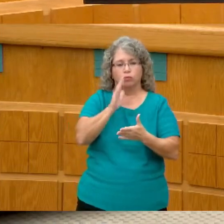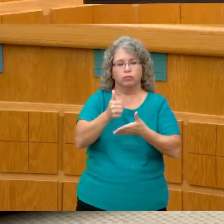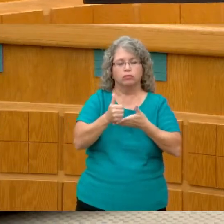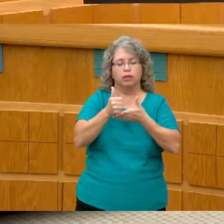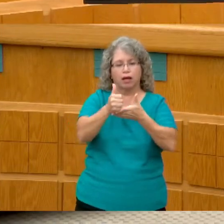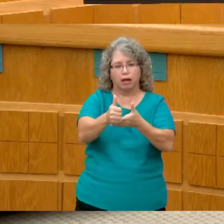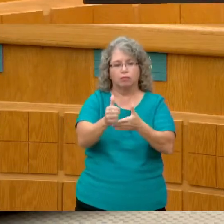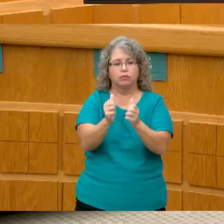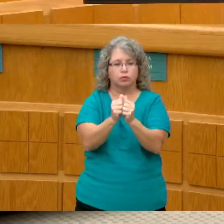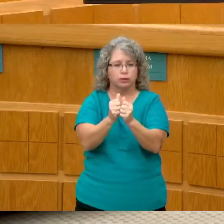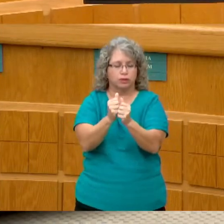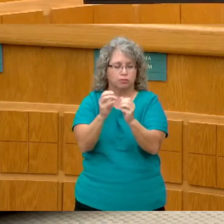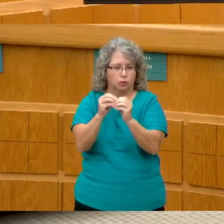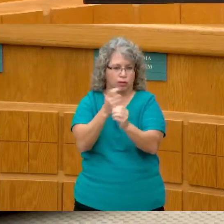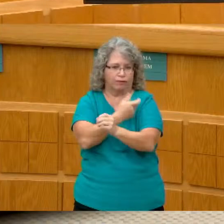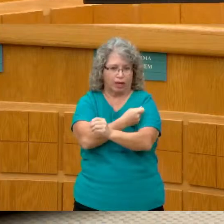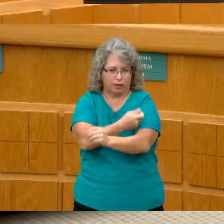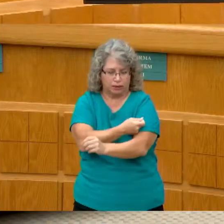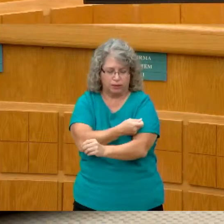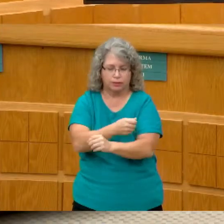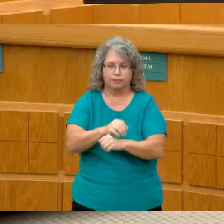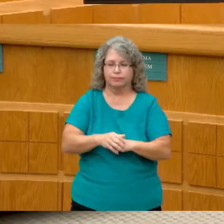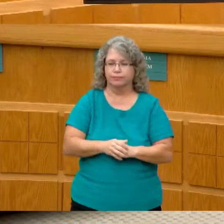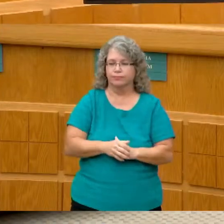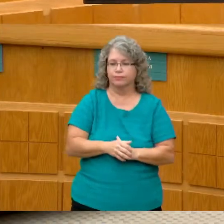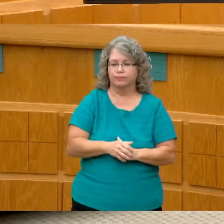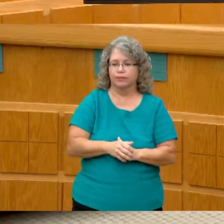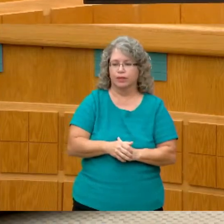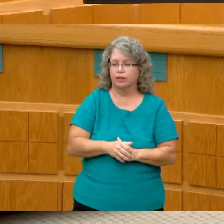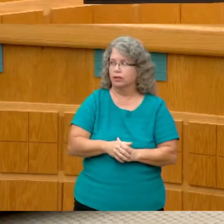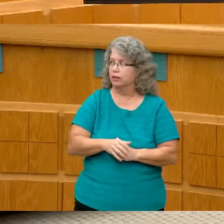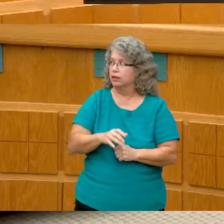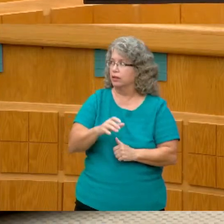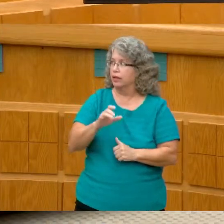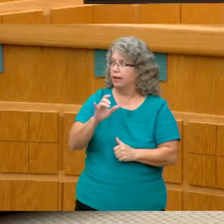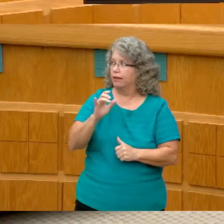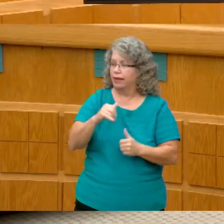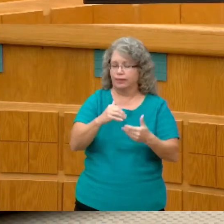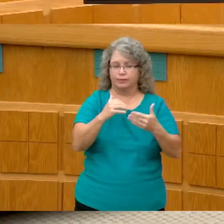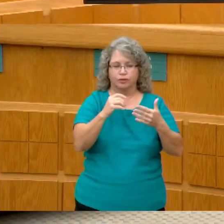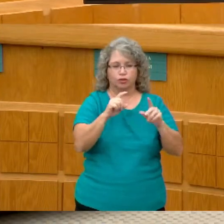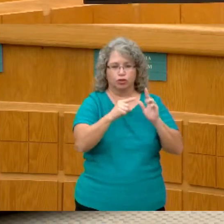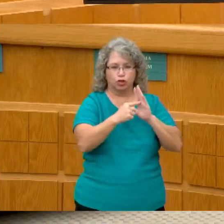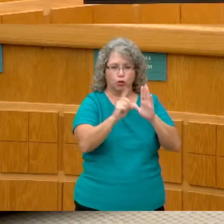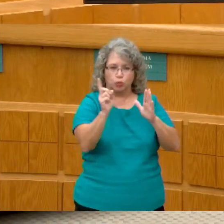Again, these are just for complete purposes, the vaccination clinics that are available. Mr. Vieira